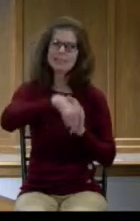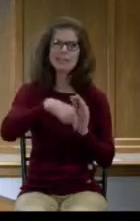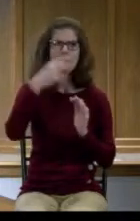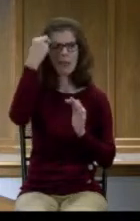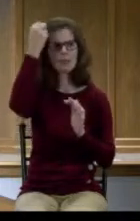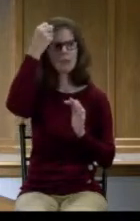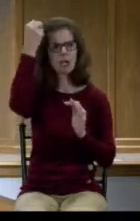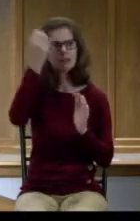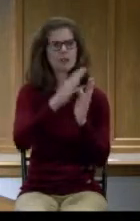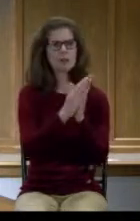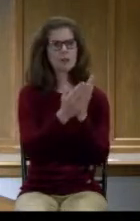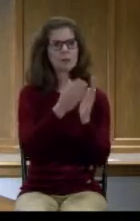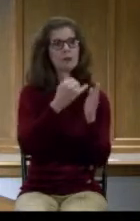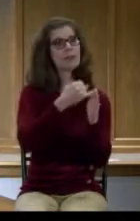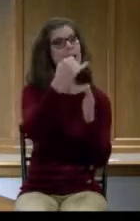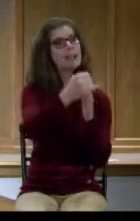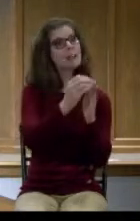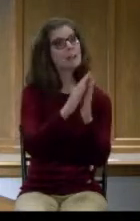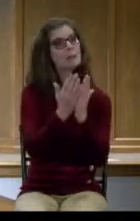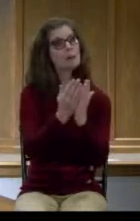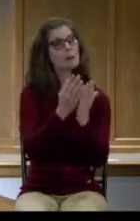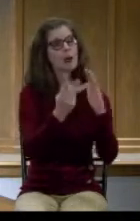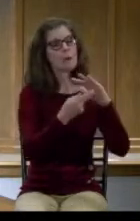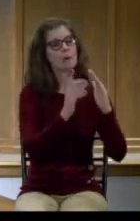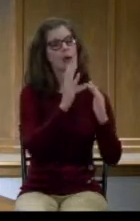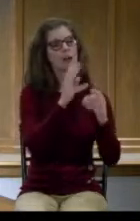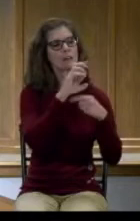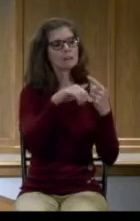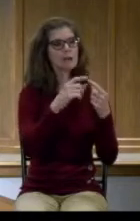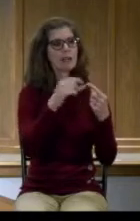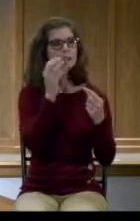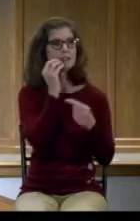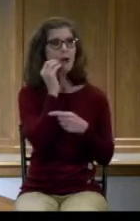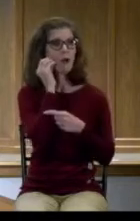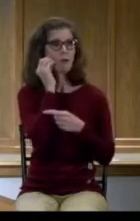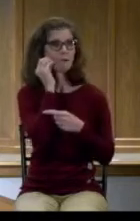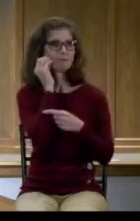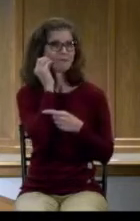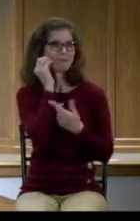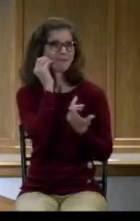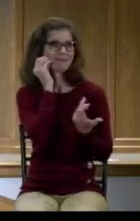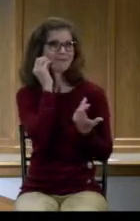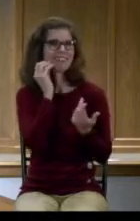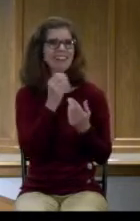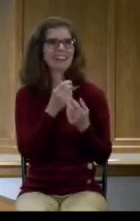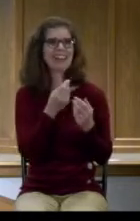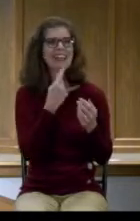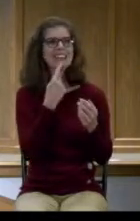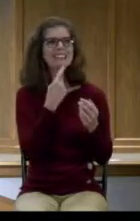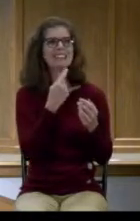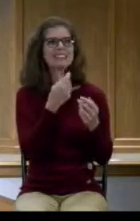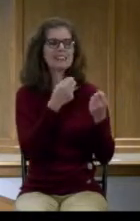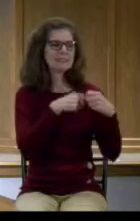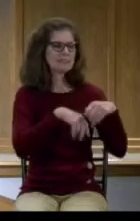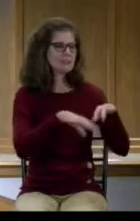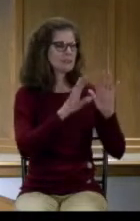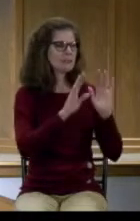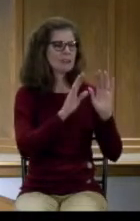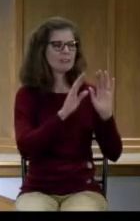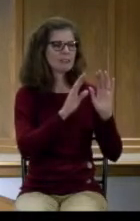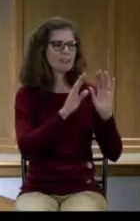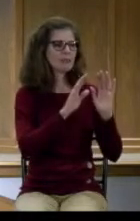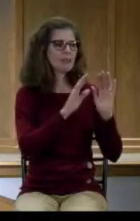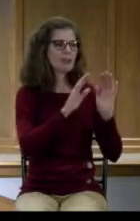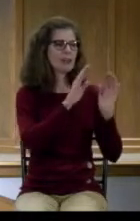book, he talks a lot about the home. So he, just to string a few of these verses together, Paul says, submit to your husbands.